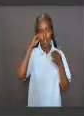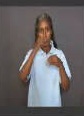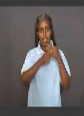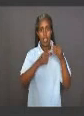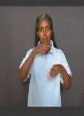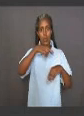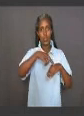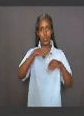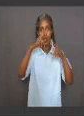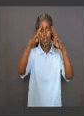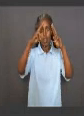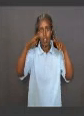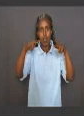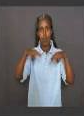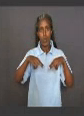regular polygons.